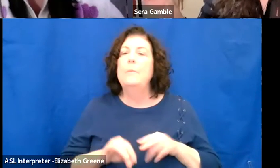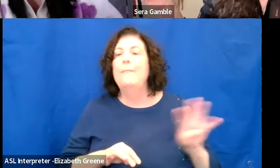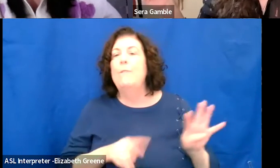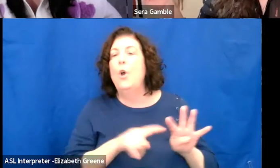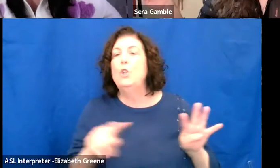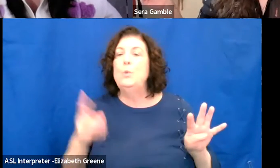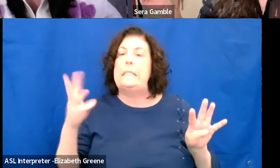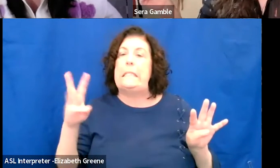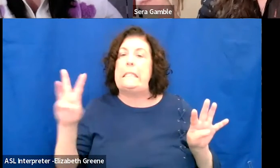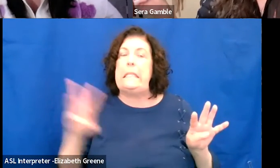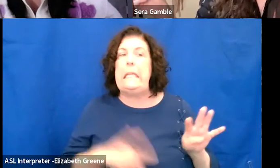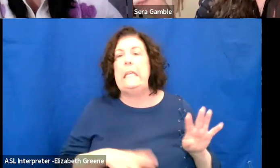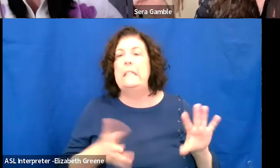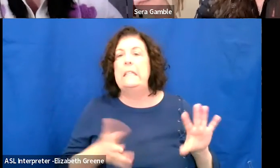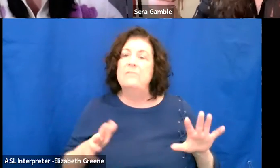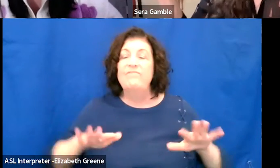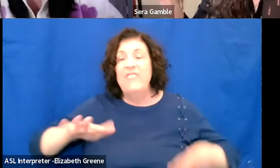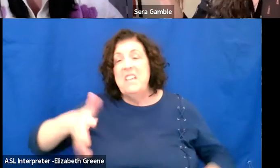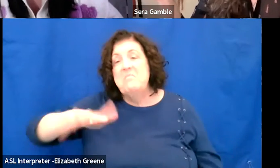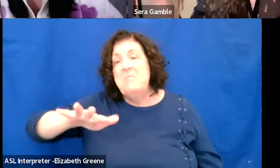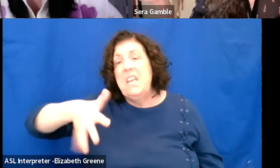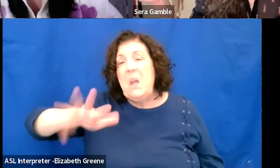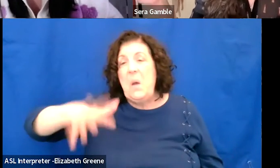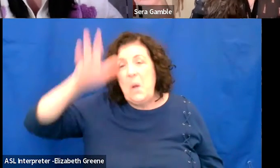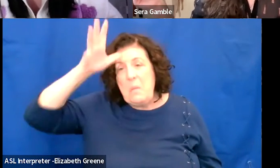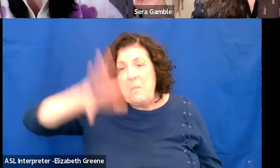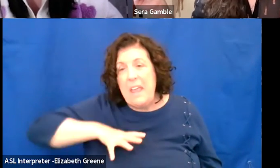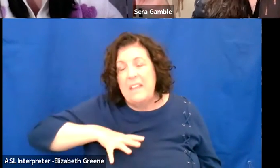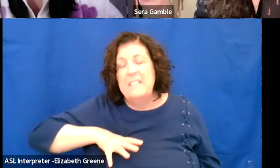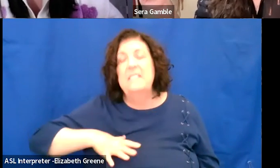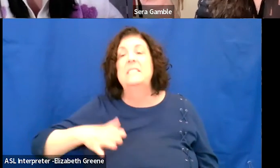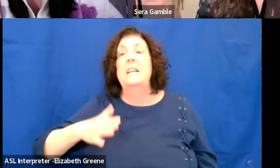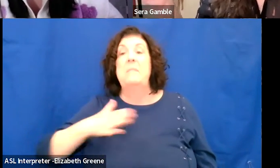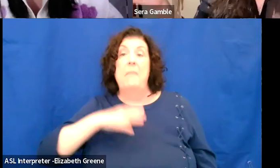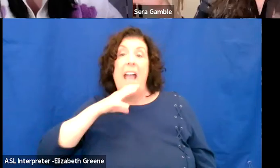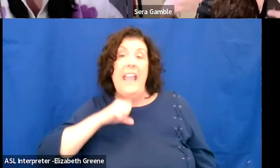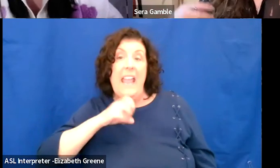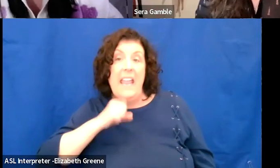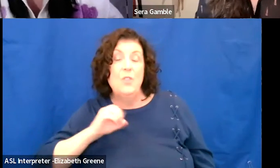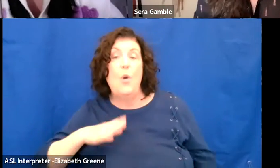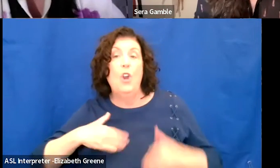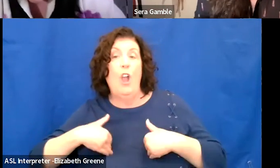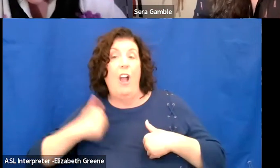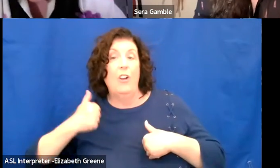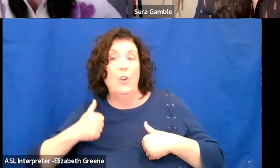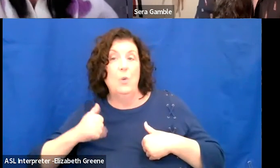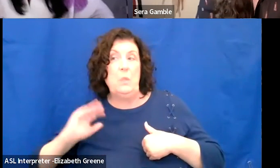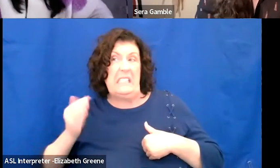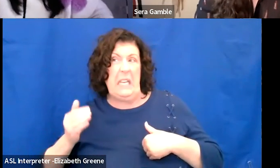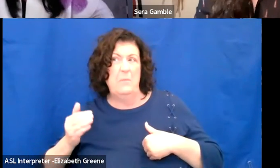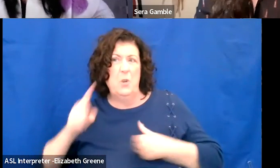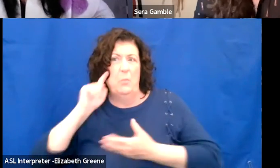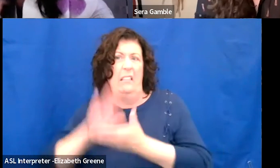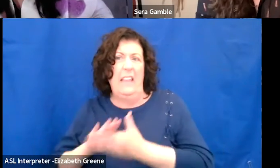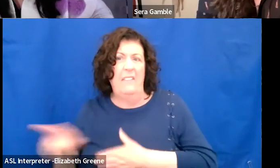men, my age or younger. Yep. Who are seem to really believe they deserve the job. That's and right. It reminds me that